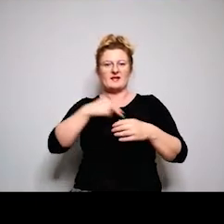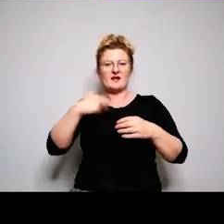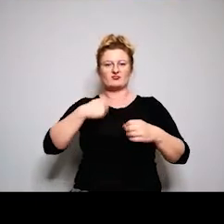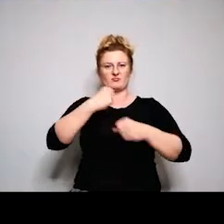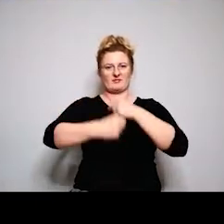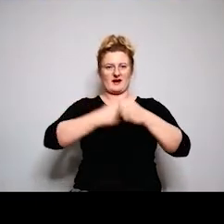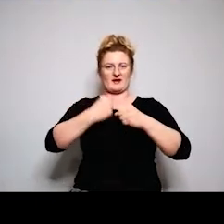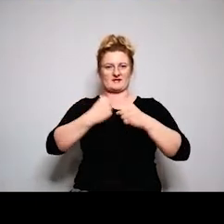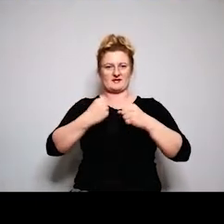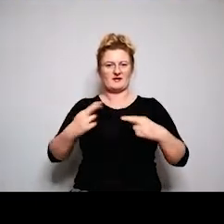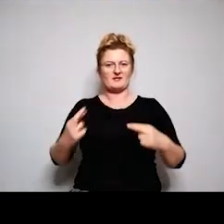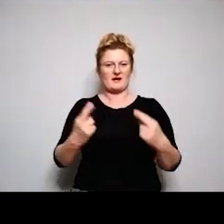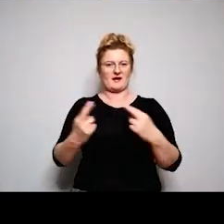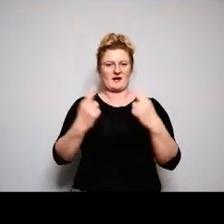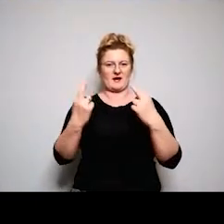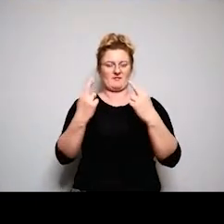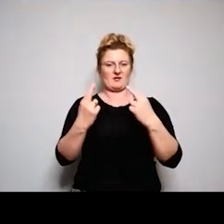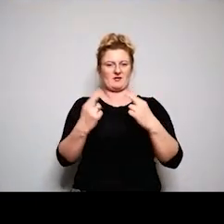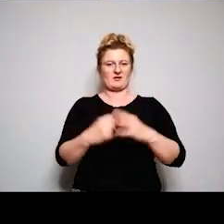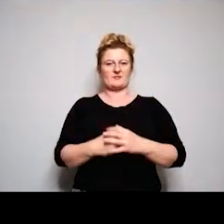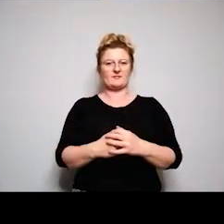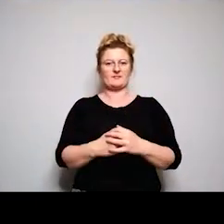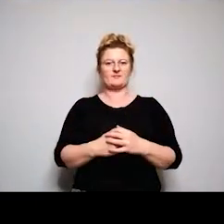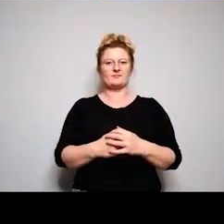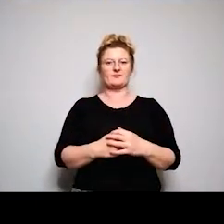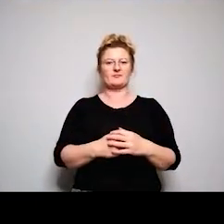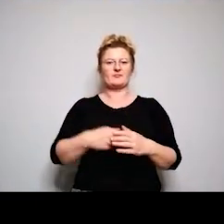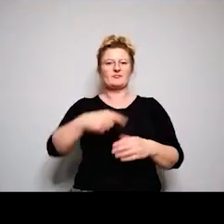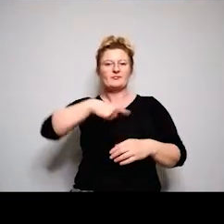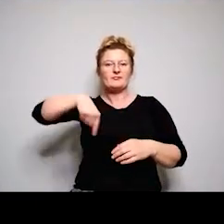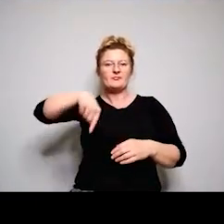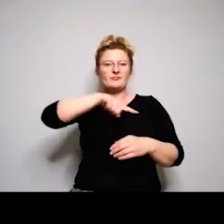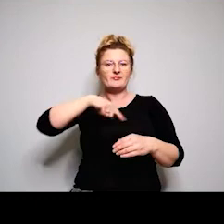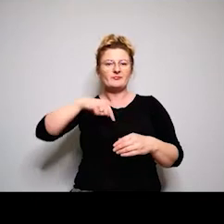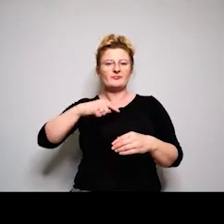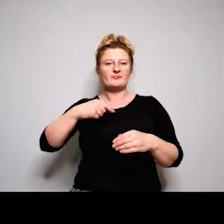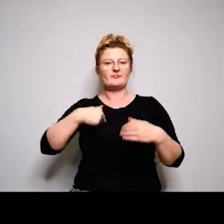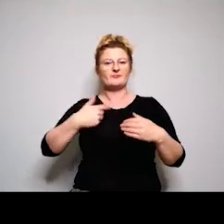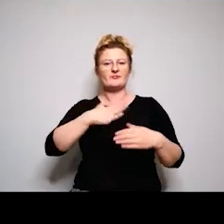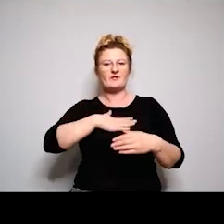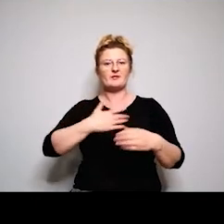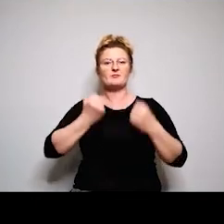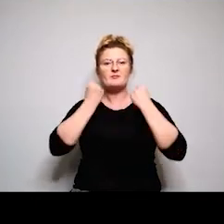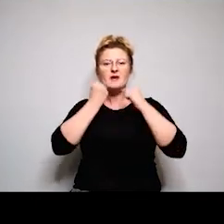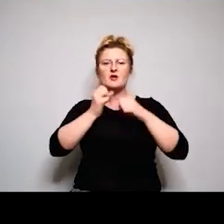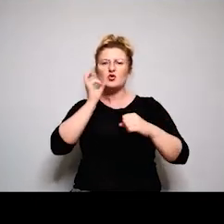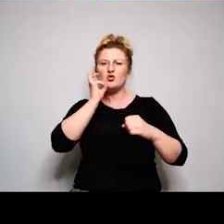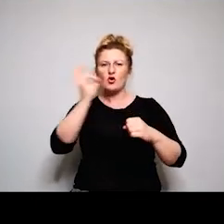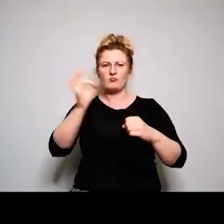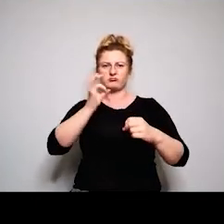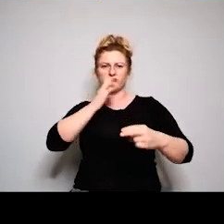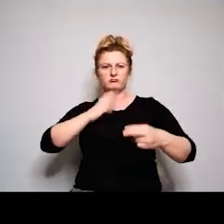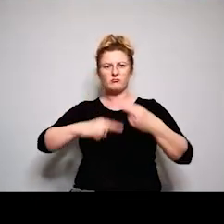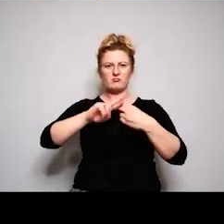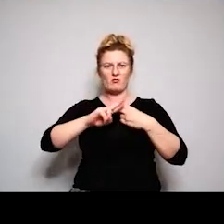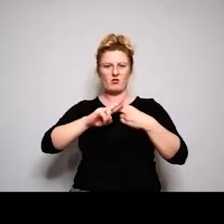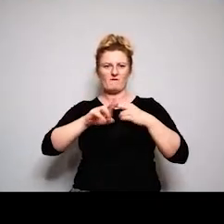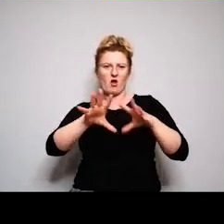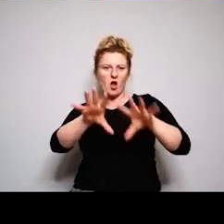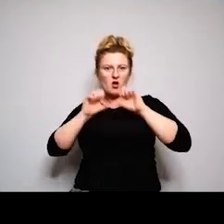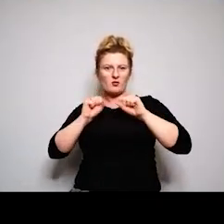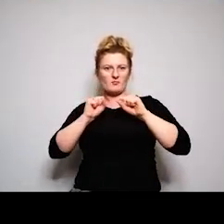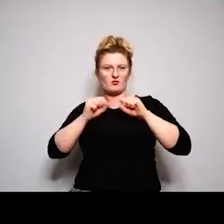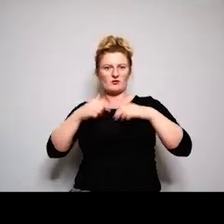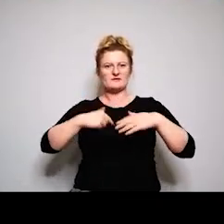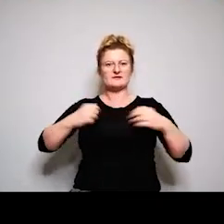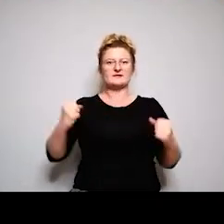we had thousands because we went to many schools. And then we told them we're going to pick the best ones. And the best ones went to the